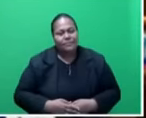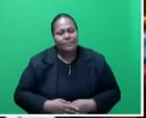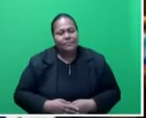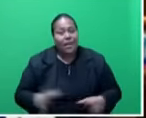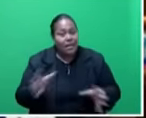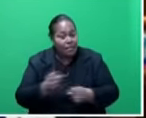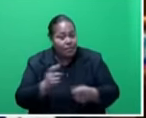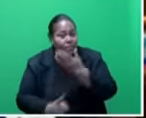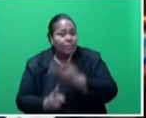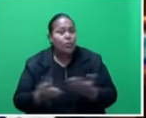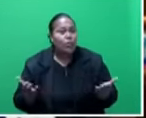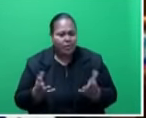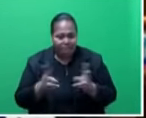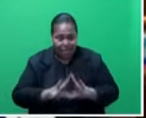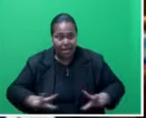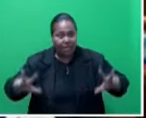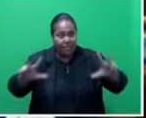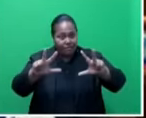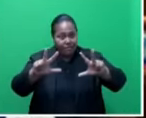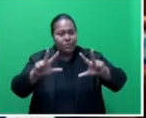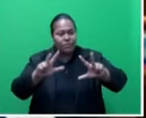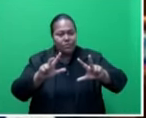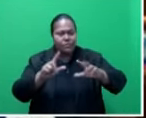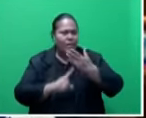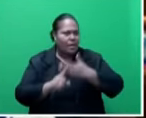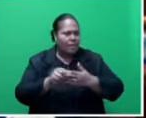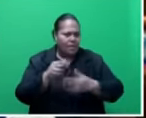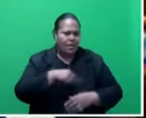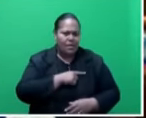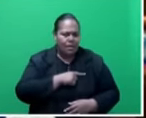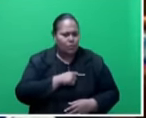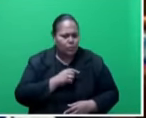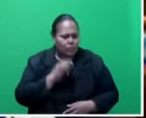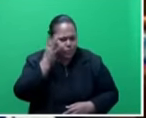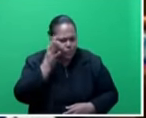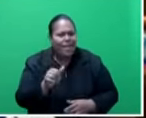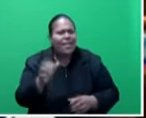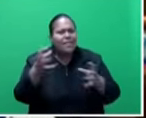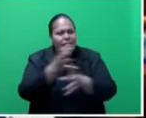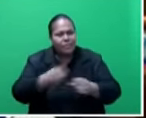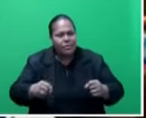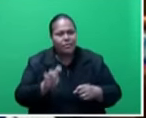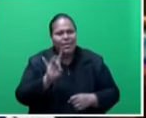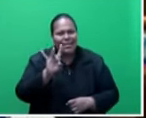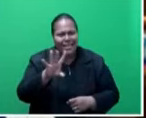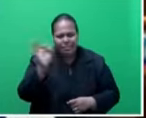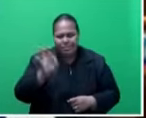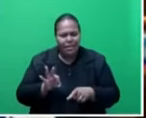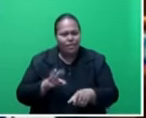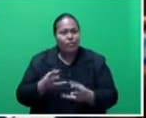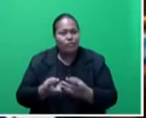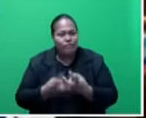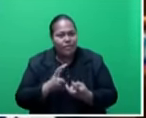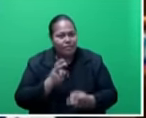this time around. The Ministry desktop estimates, considering its impact, damages of around 10% to vegetable farmers in the Singatoka